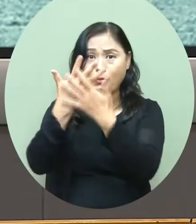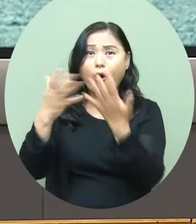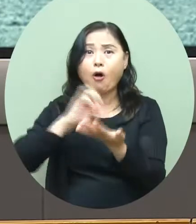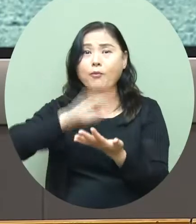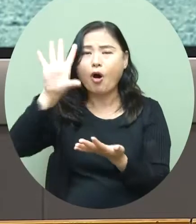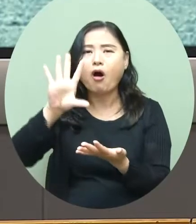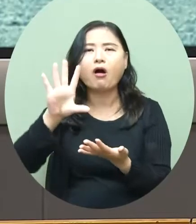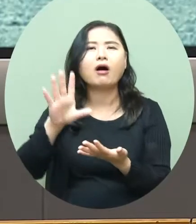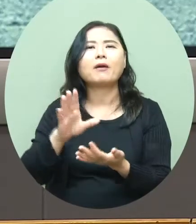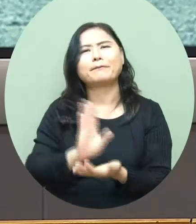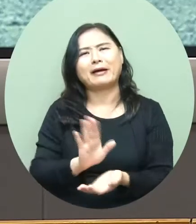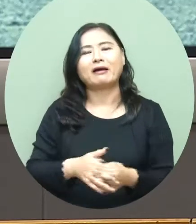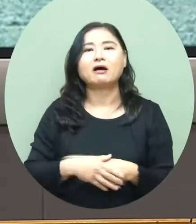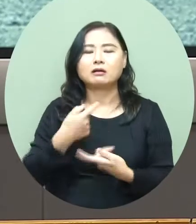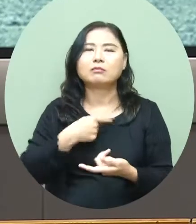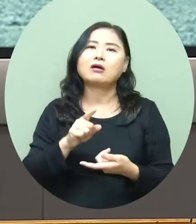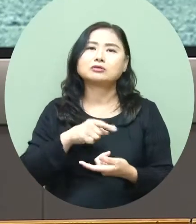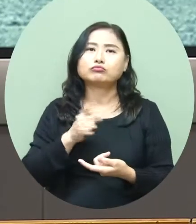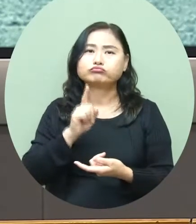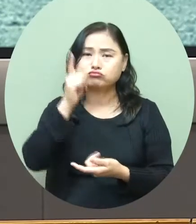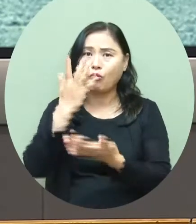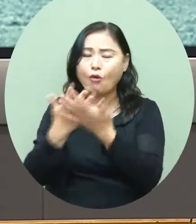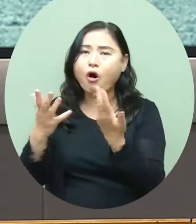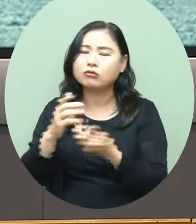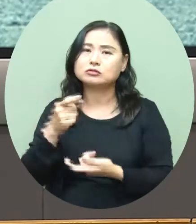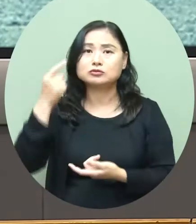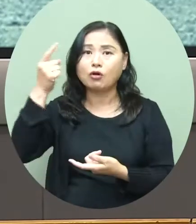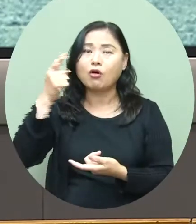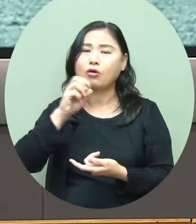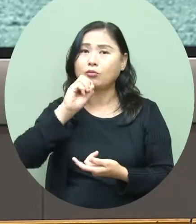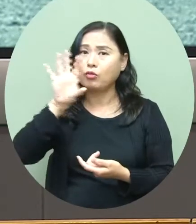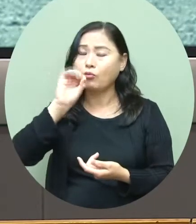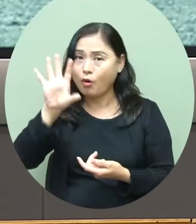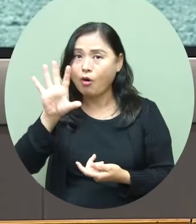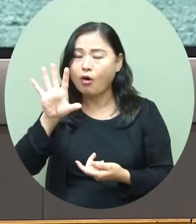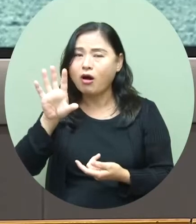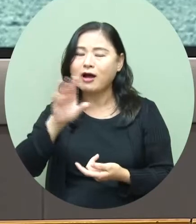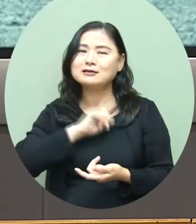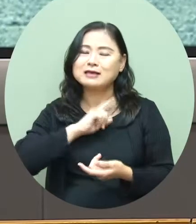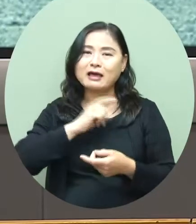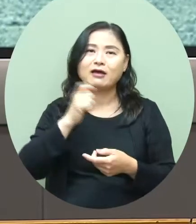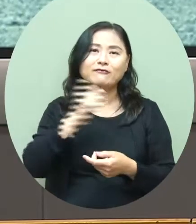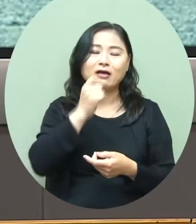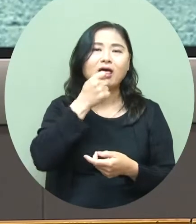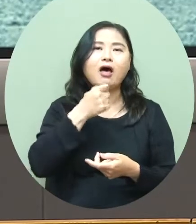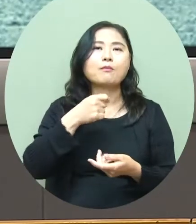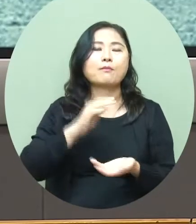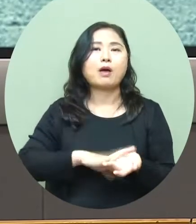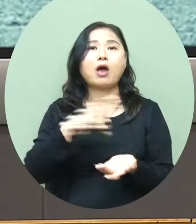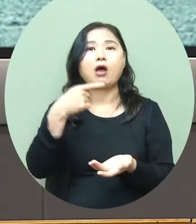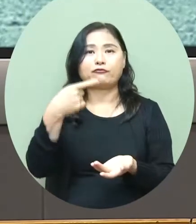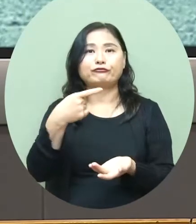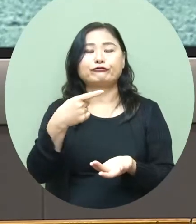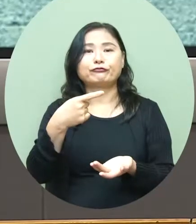to our platform and report the results to us. There are a few of these citizens, and they have uploaded their negative photos.